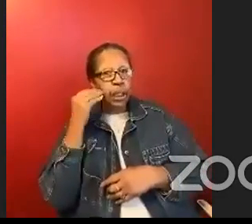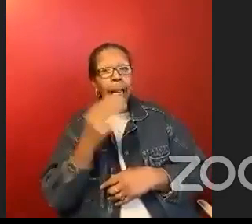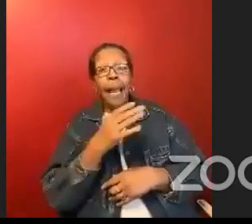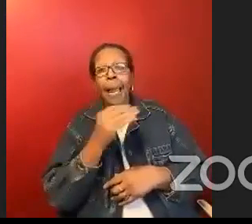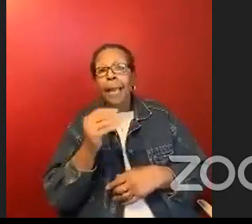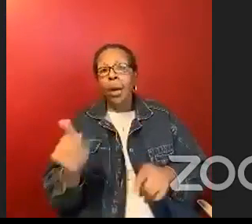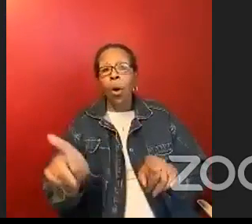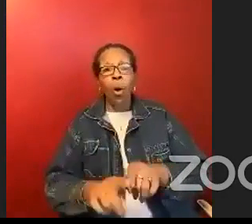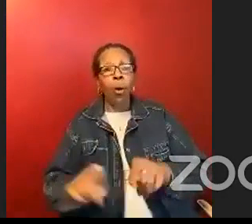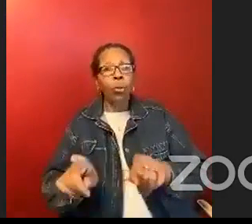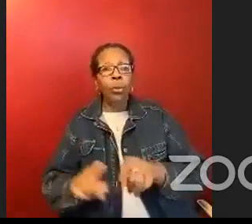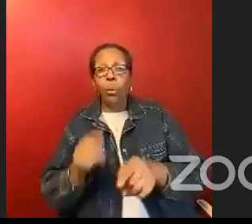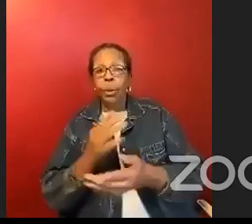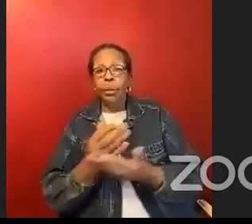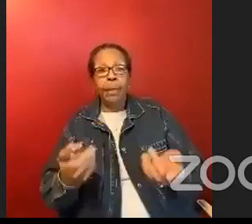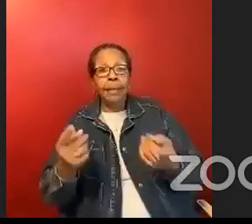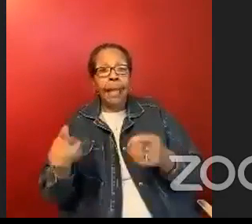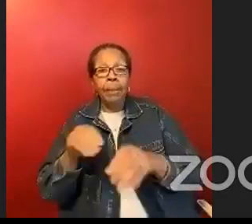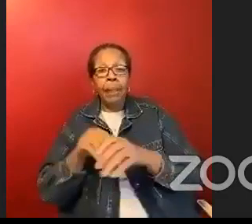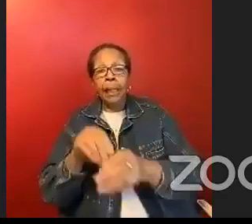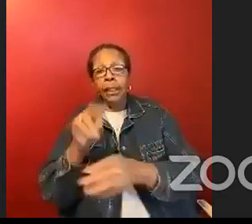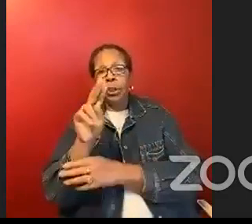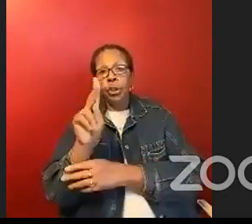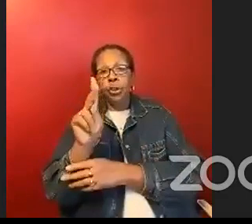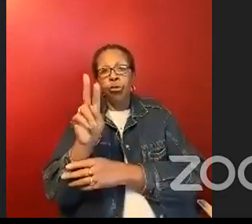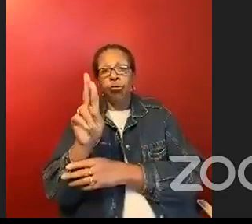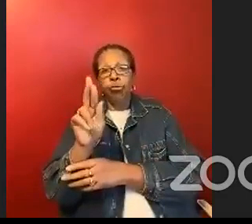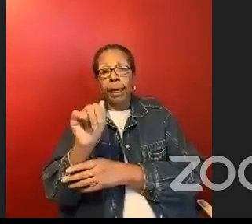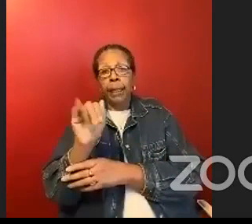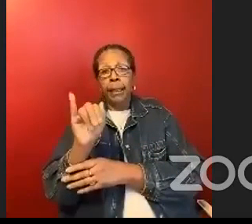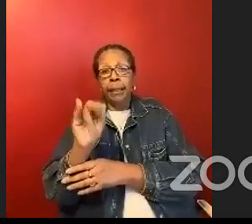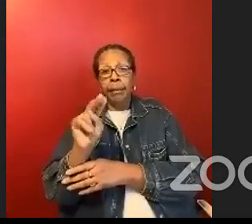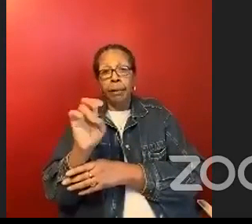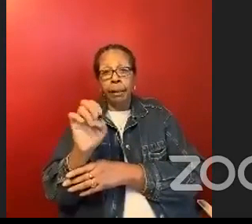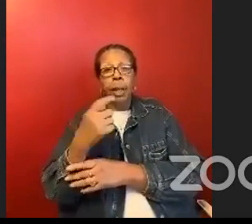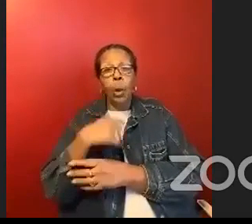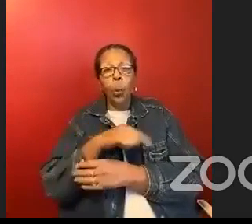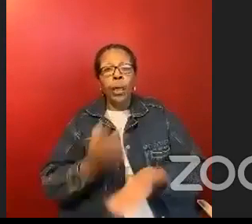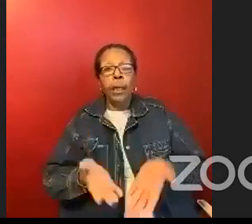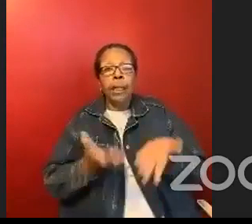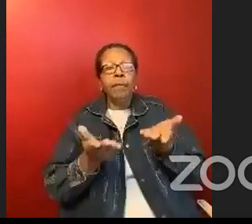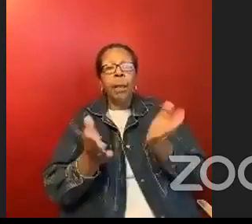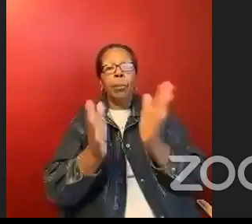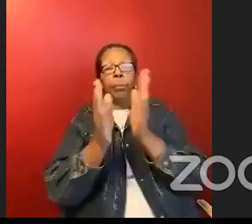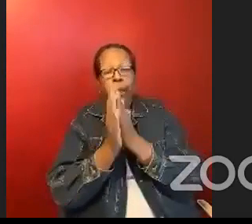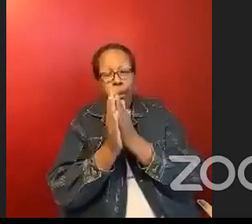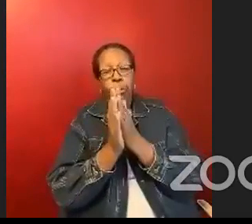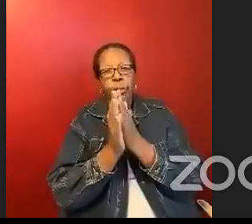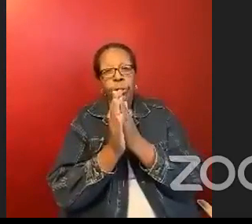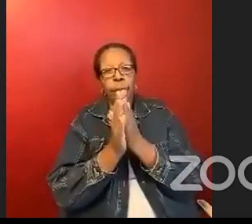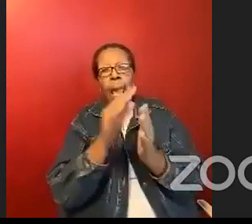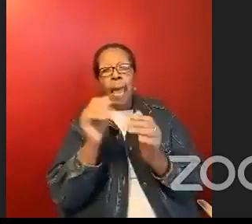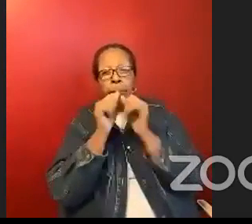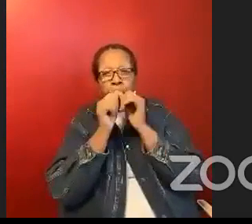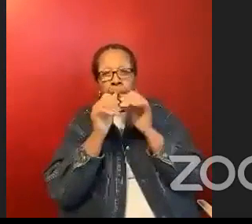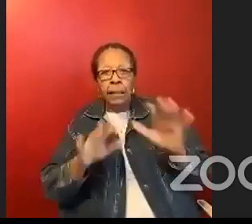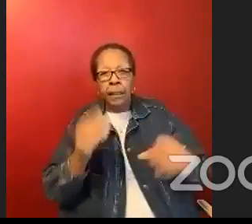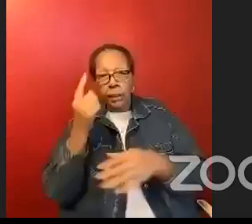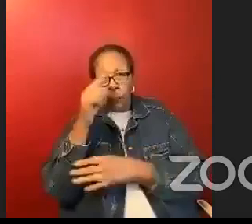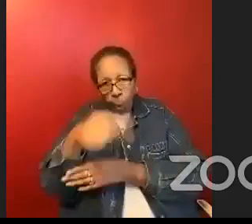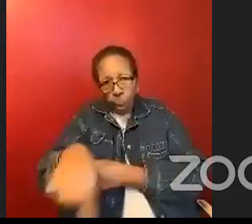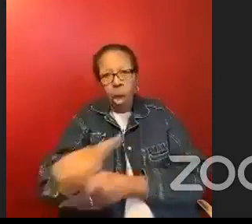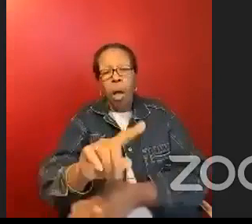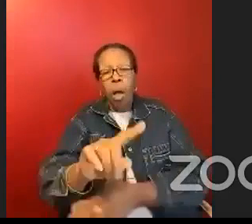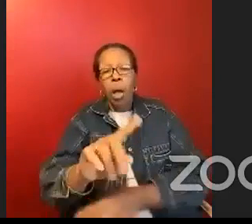in the Ukraine. And so we just have to lift up prayers and blessings for them.